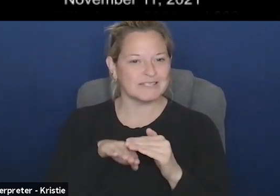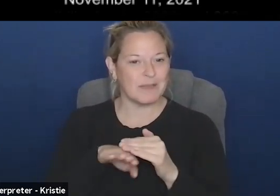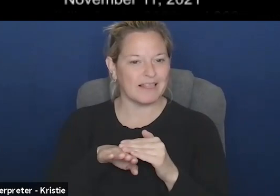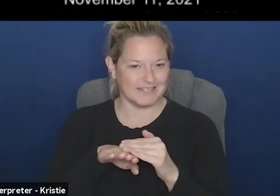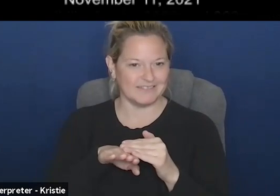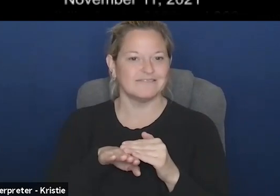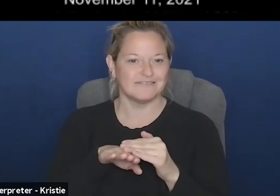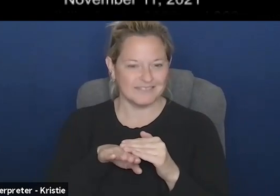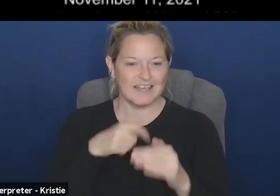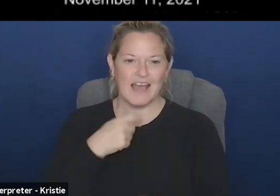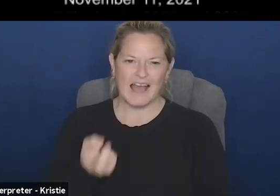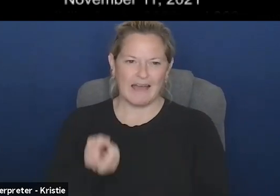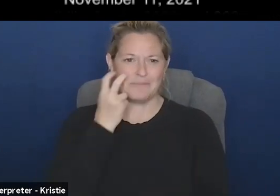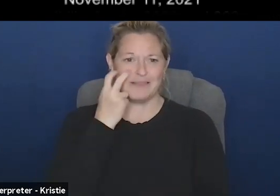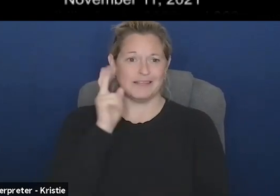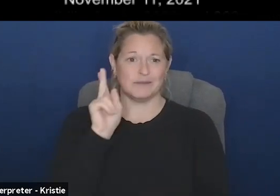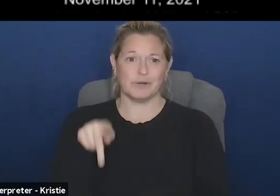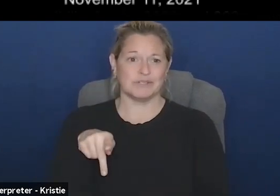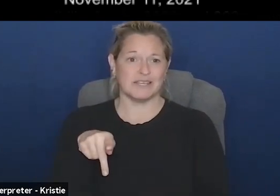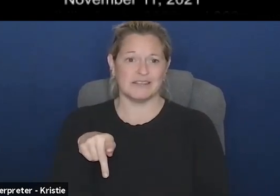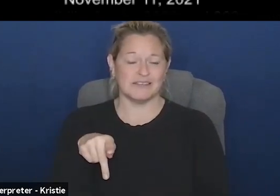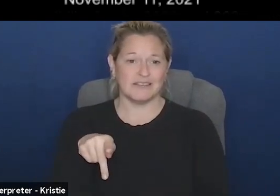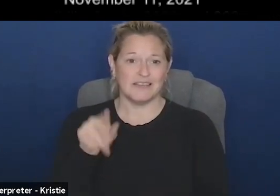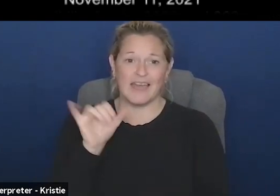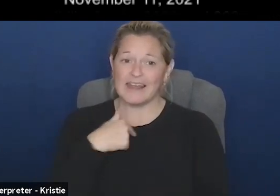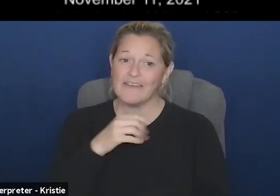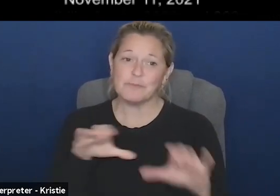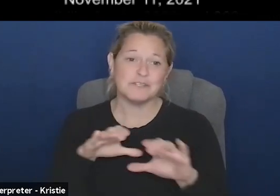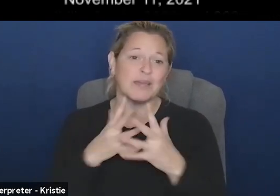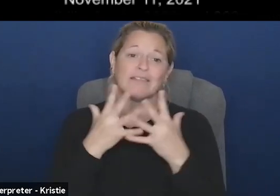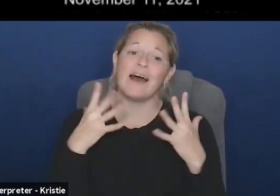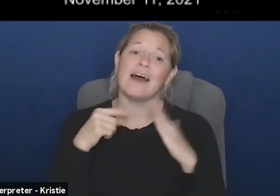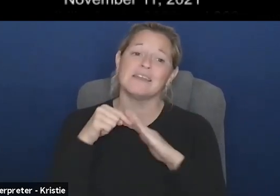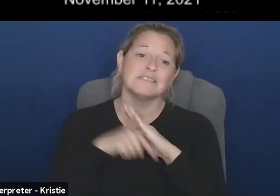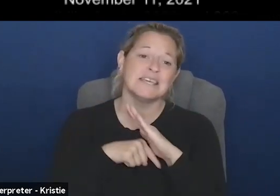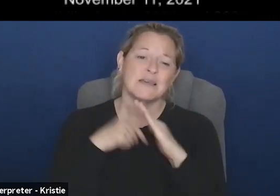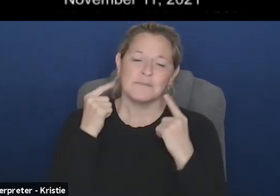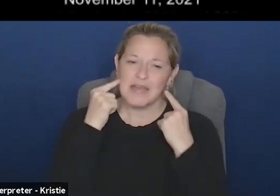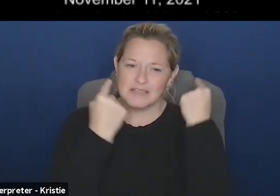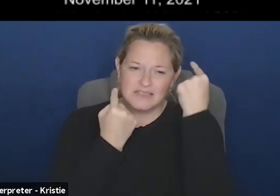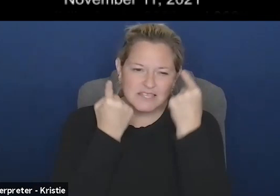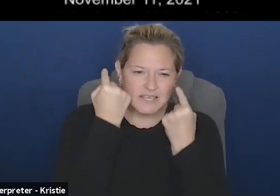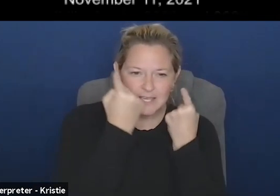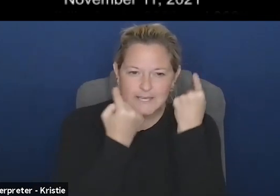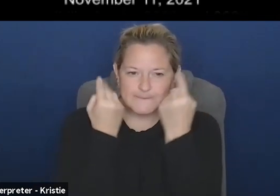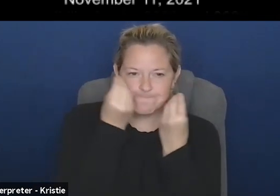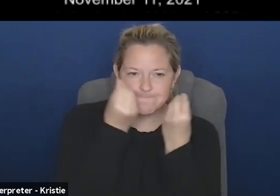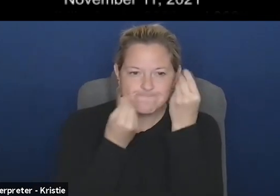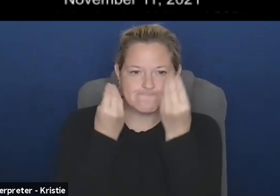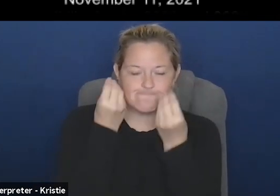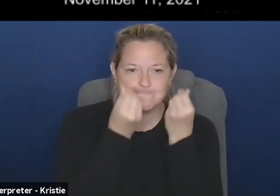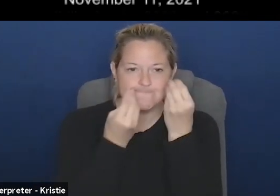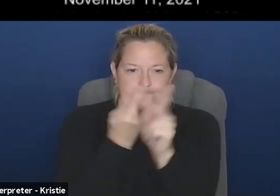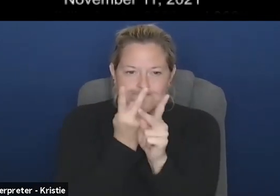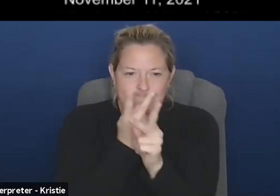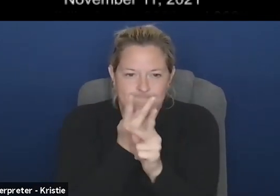blind person who has been doing a lot of deep thinking about how our tools